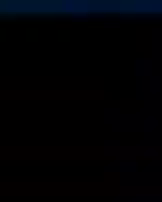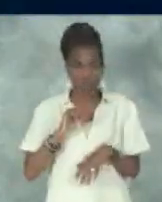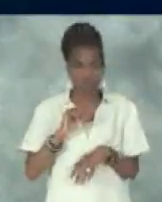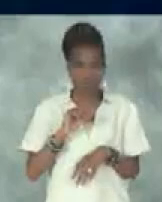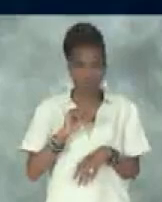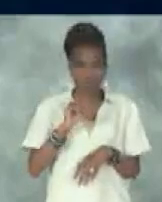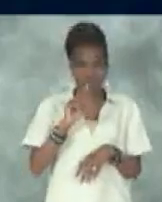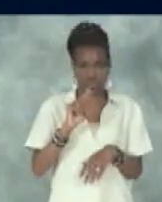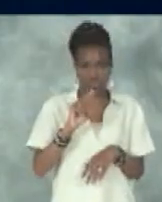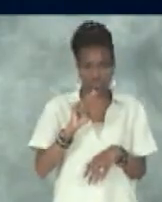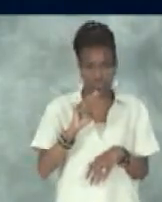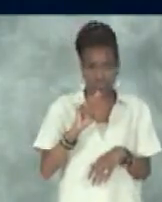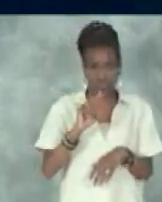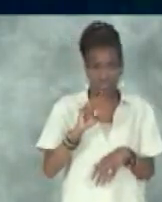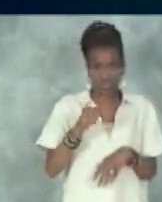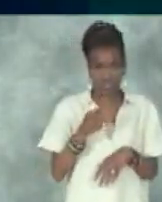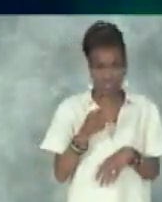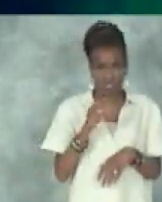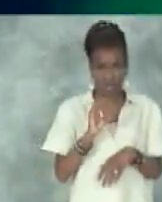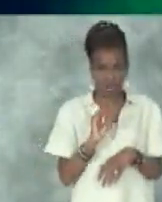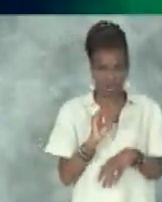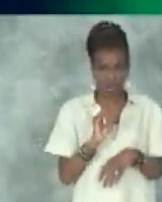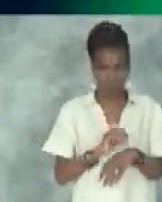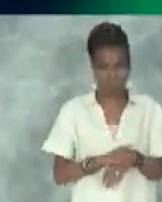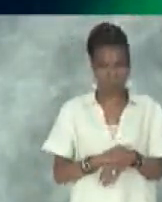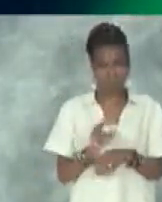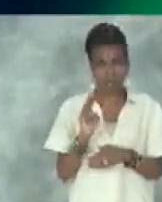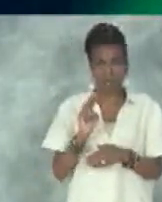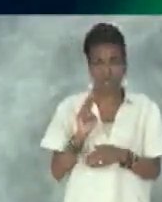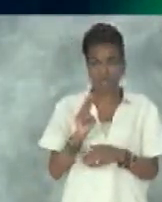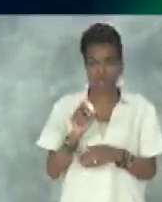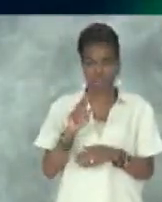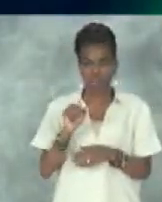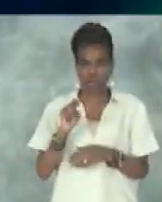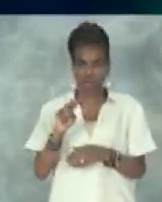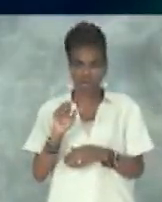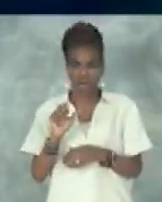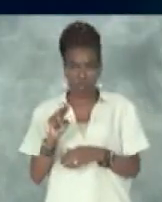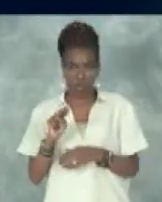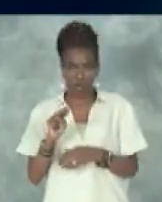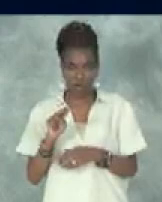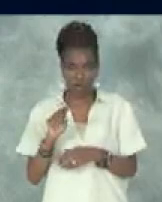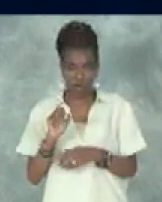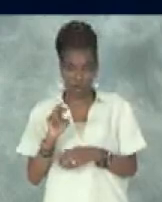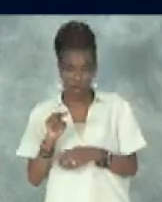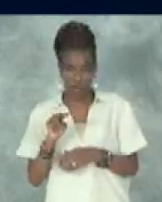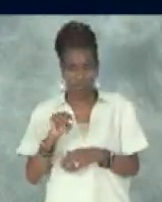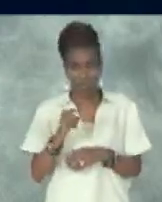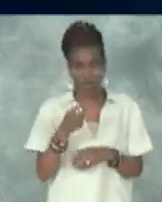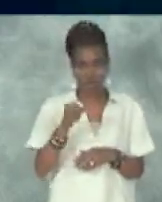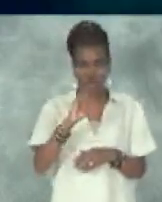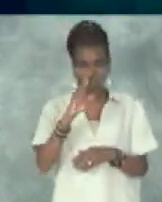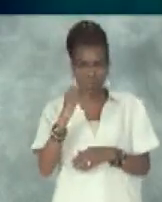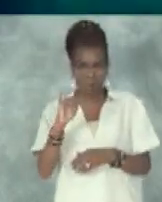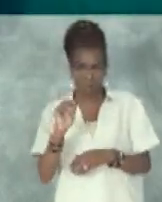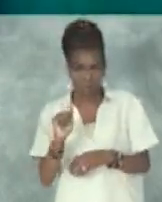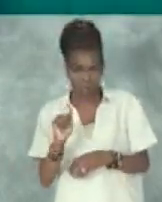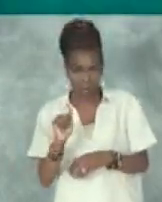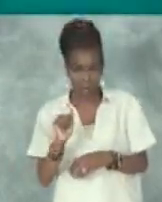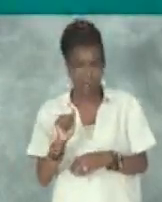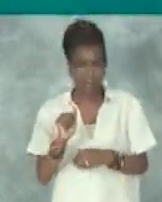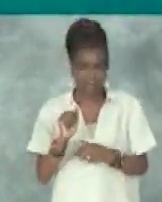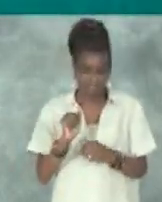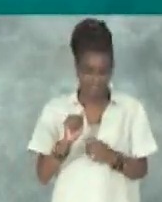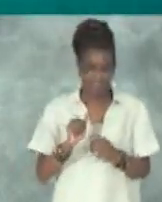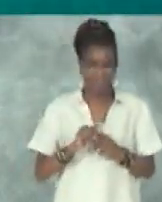own Earth, Wind, and Fire. Well, I plan on playing in that band. Now, I'm not good enough today. I can't get